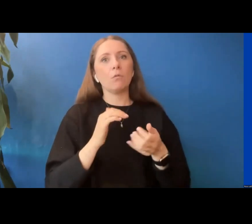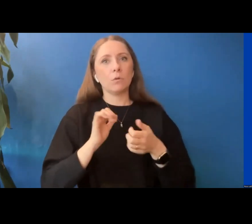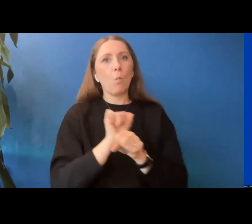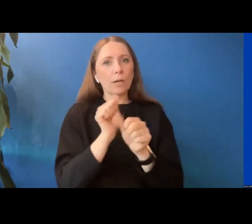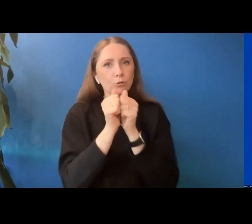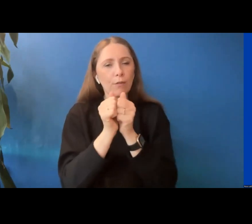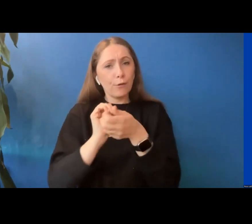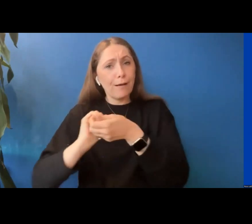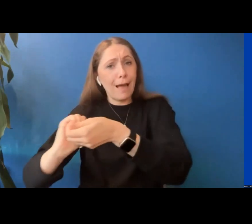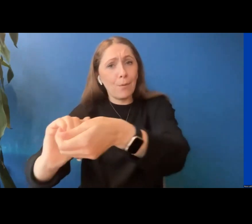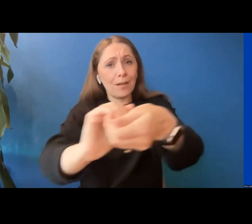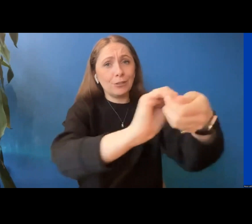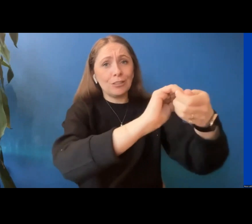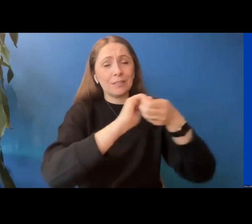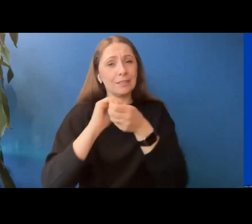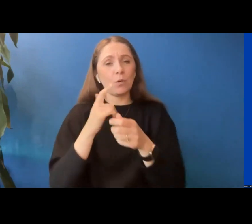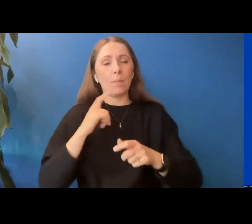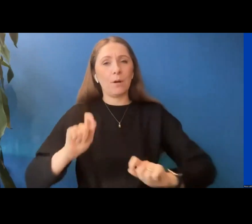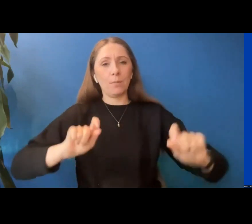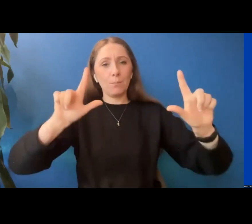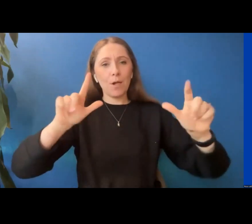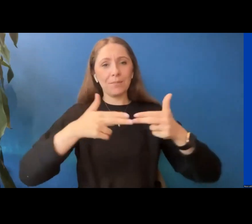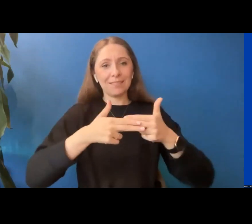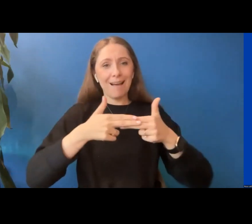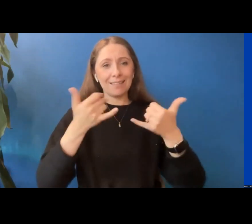so the purpose of this, when I pull up the slides here.